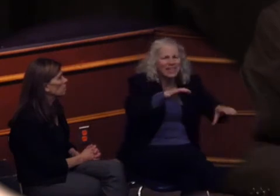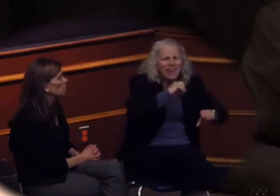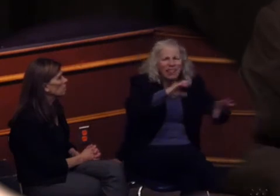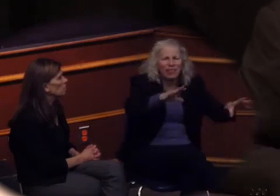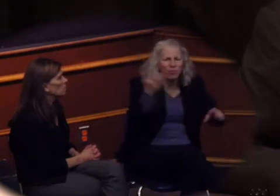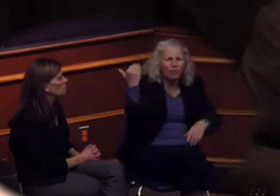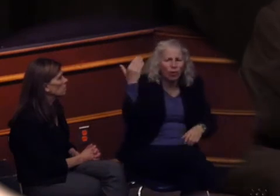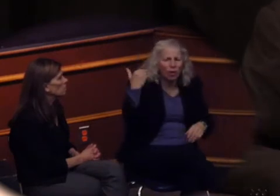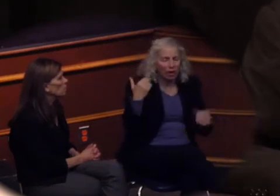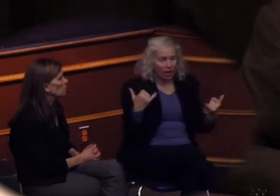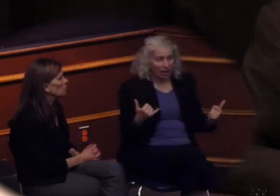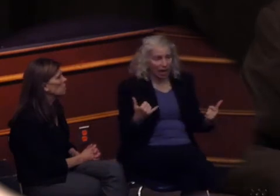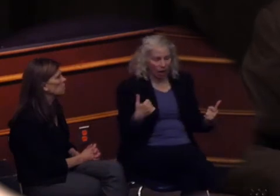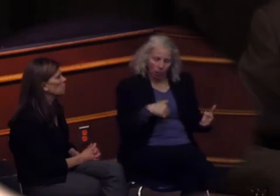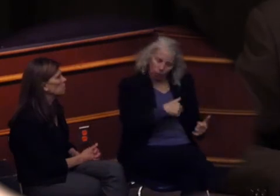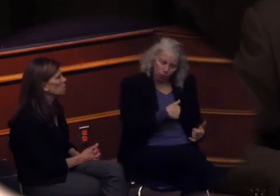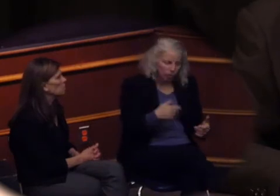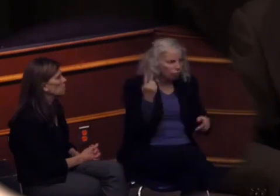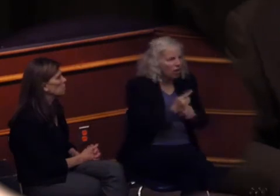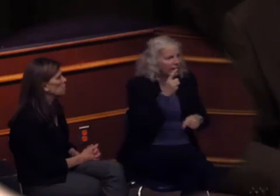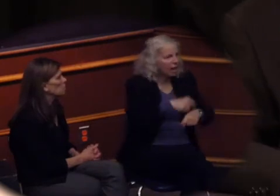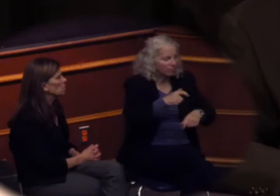today, I think we may have found our moment.